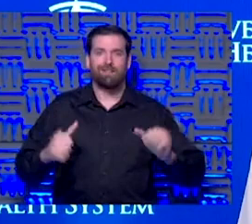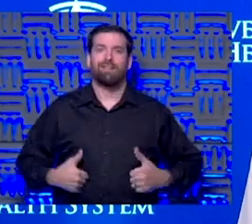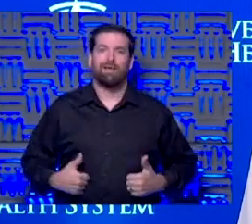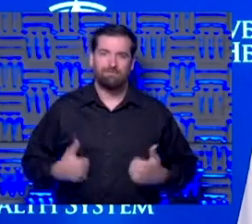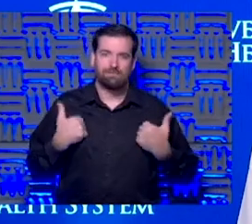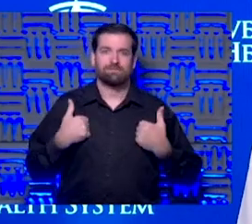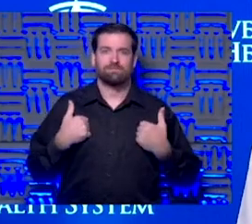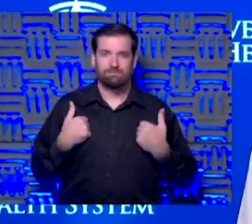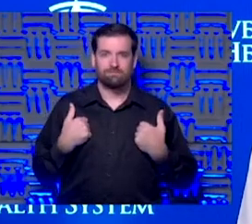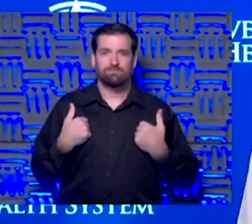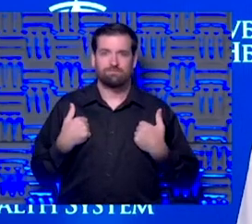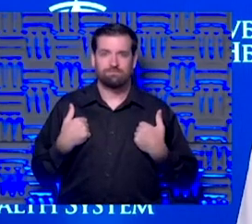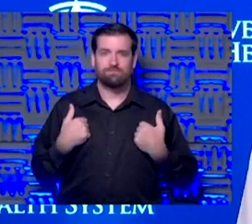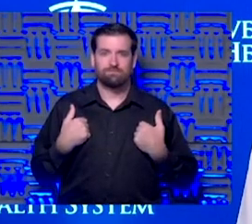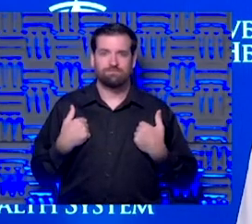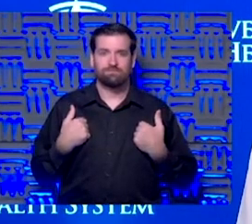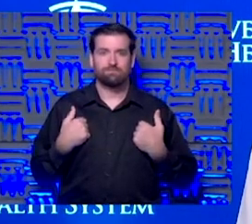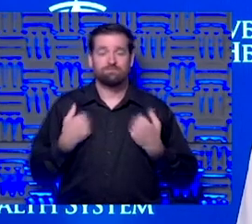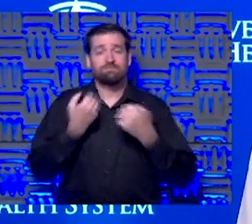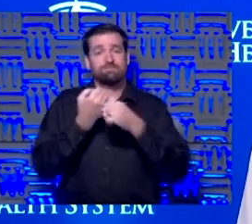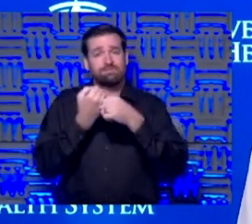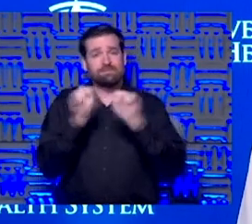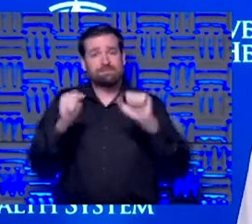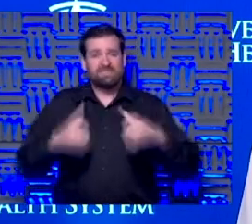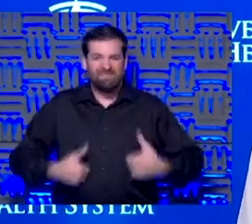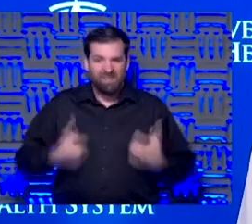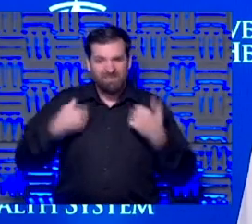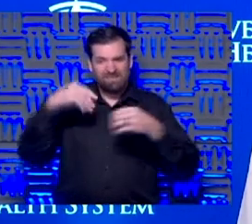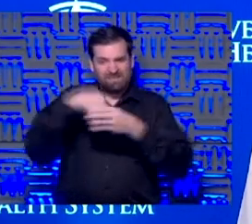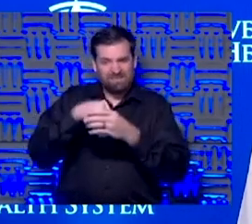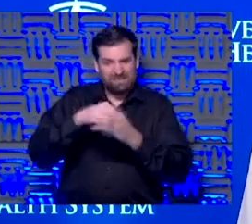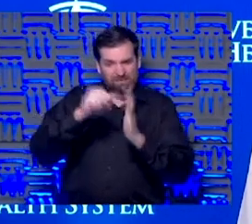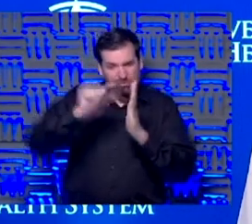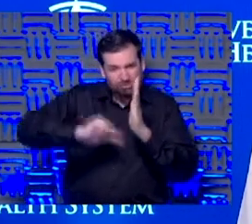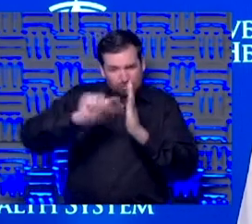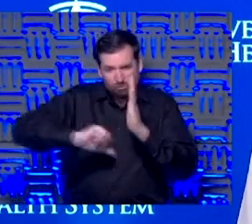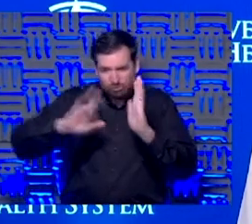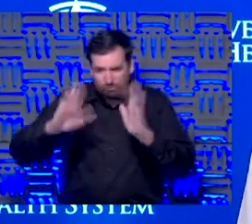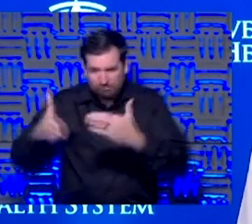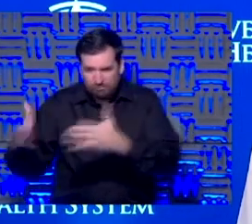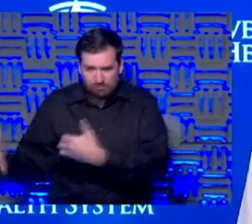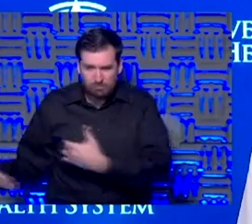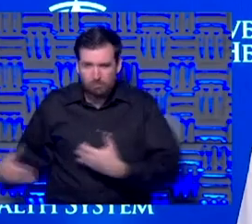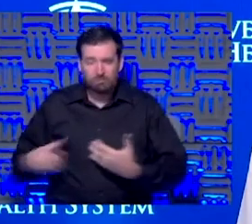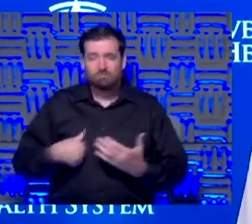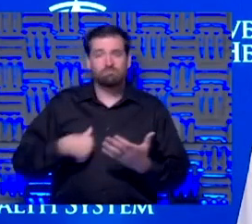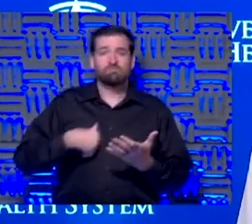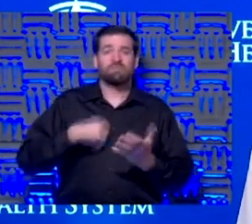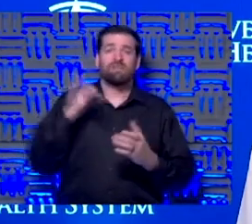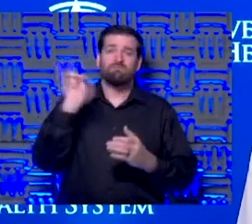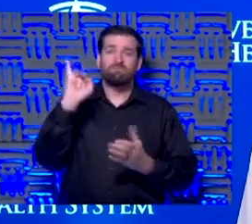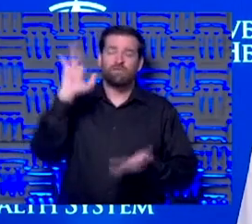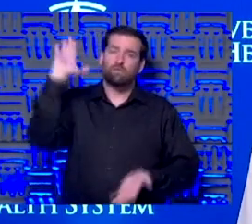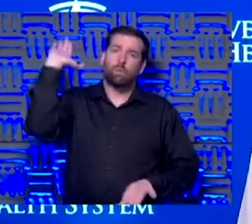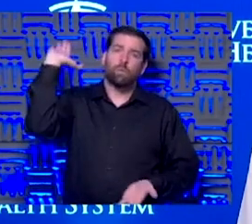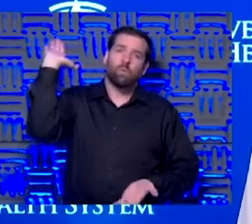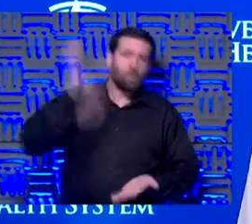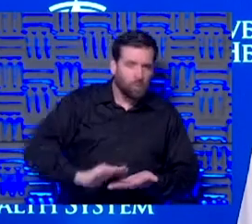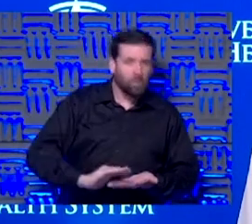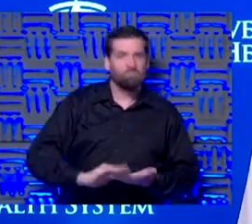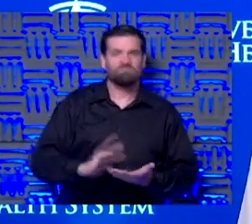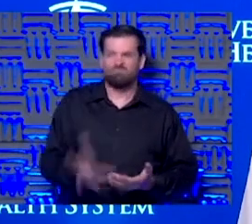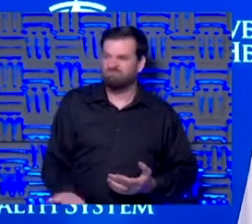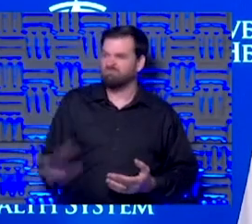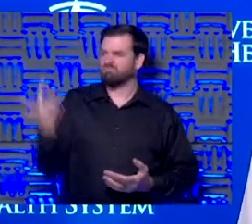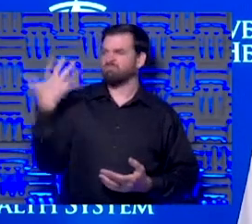lives. They saved the life of patients in the operating room when the surgeons started wearing them, and the rates of infections dropped dramatically back